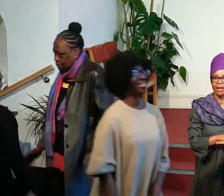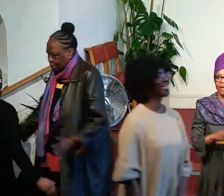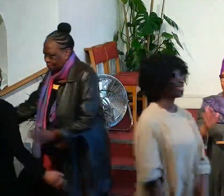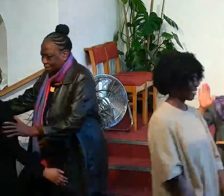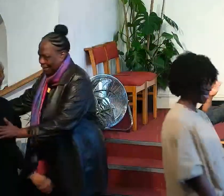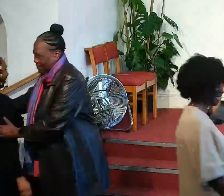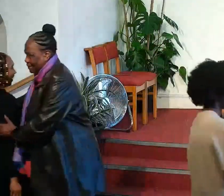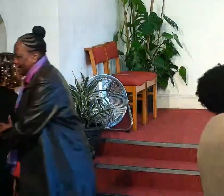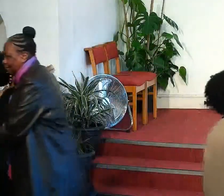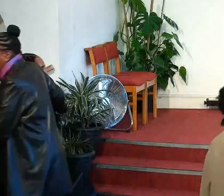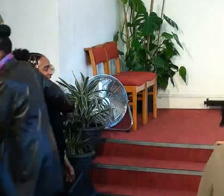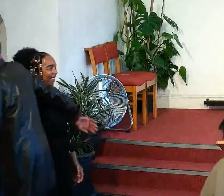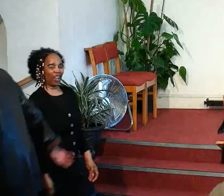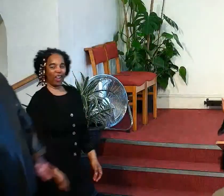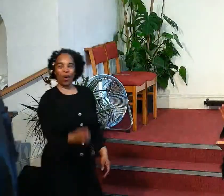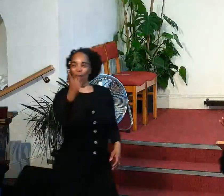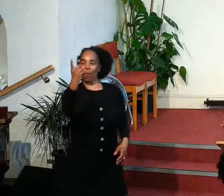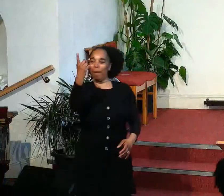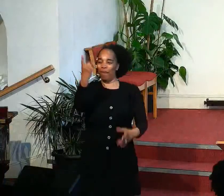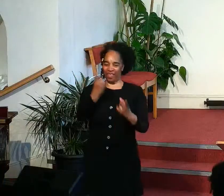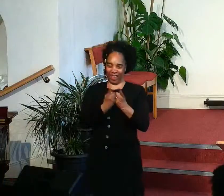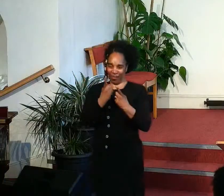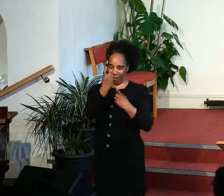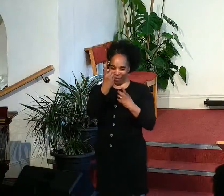One last thing before you go,